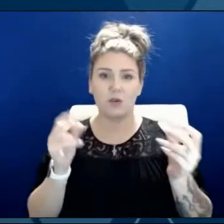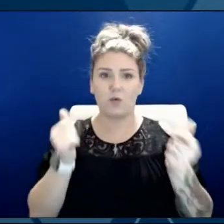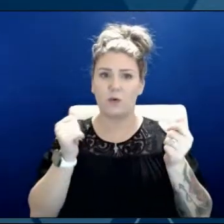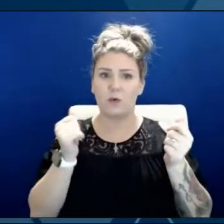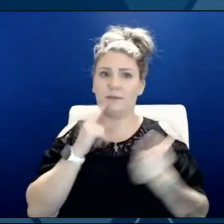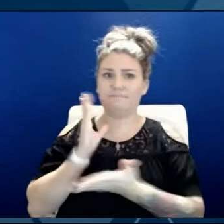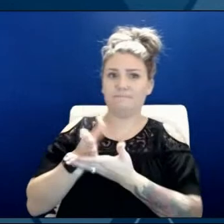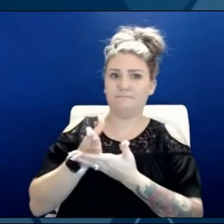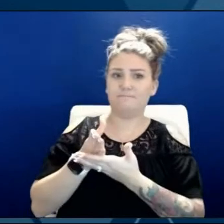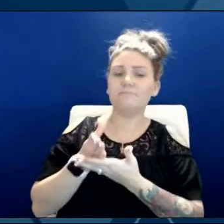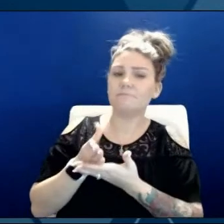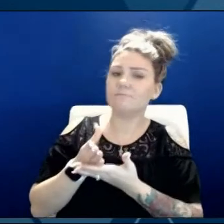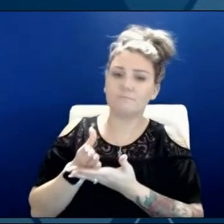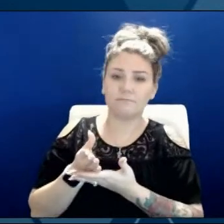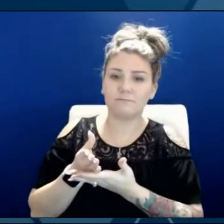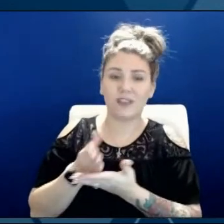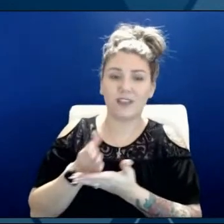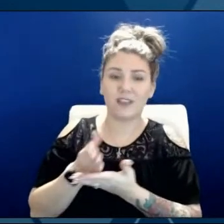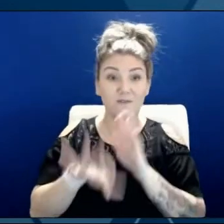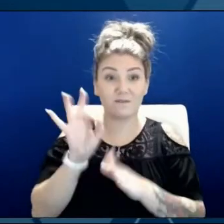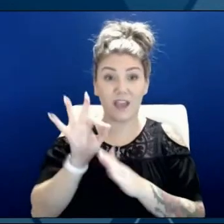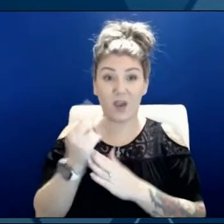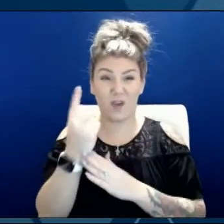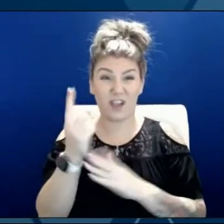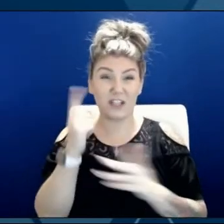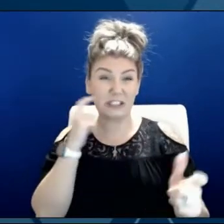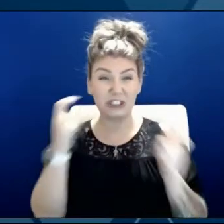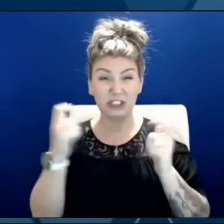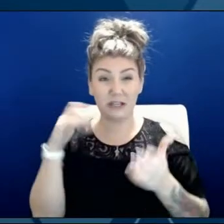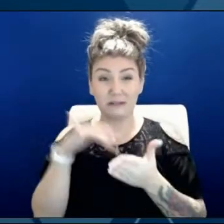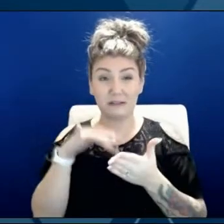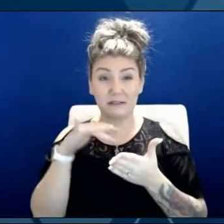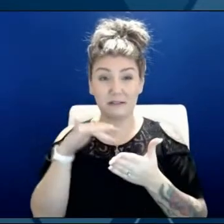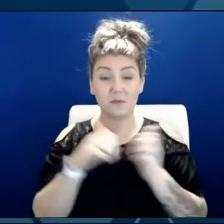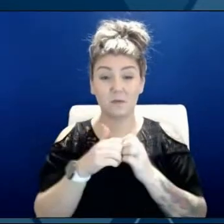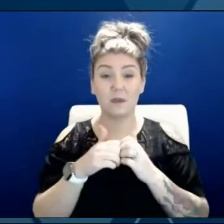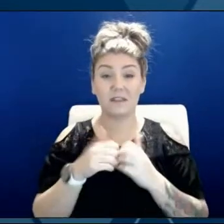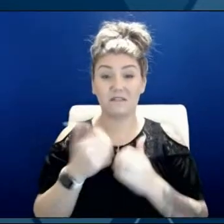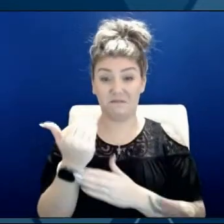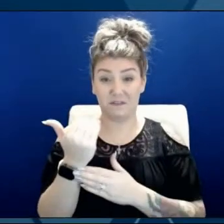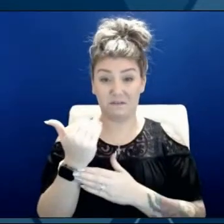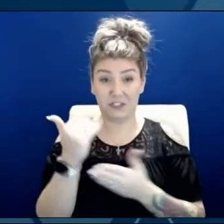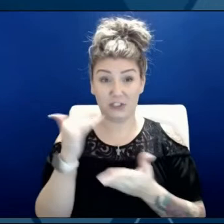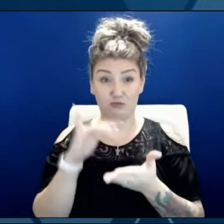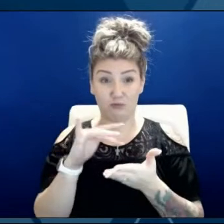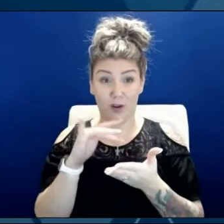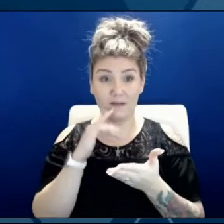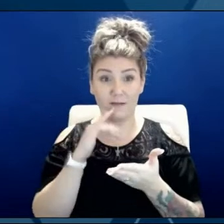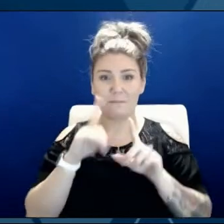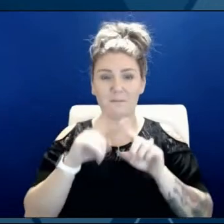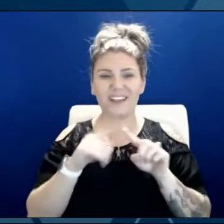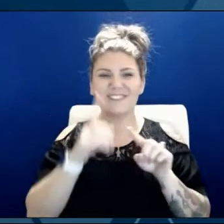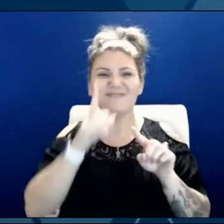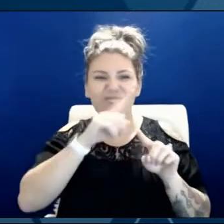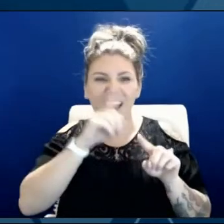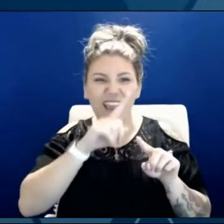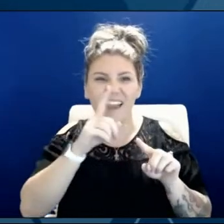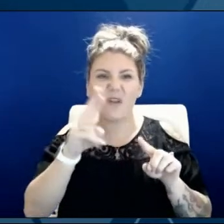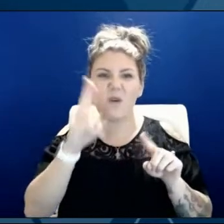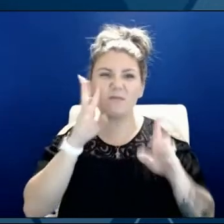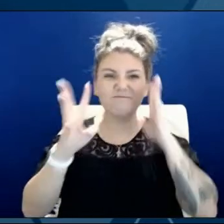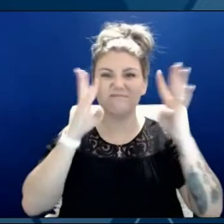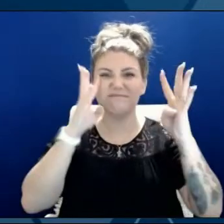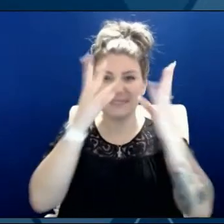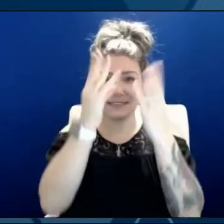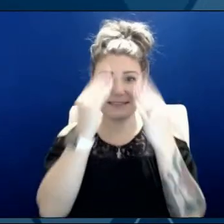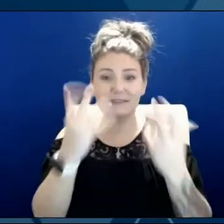because it was discovered that one of the biggest studies among the 15 trials was based on fake or falsified data. Moving ahead